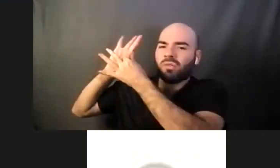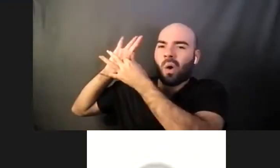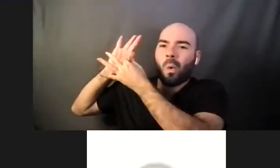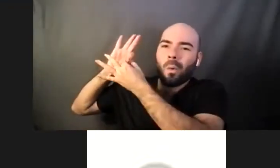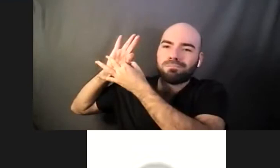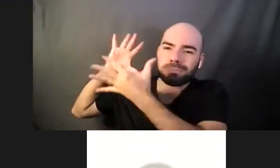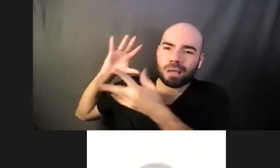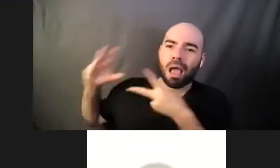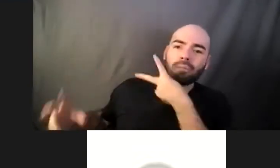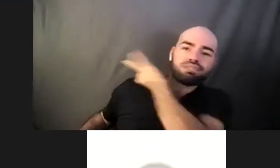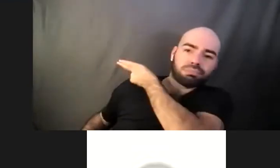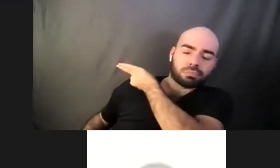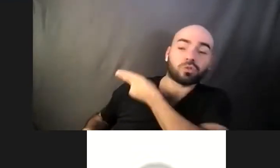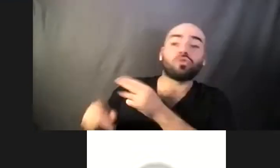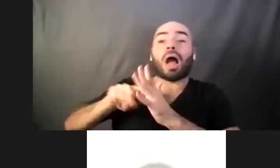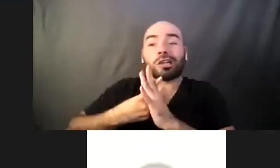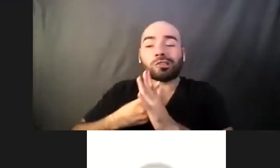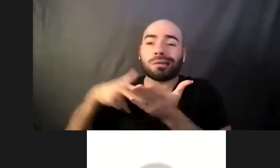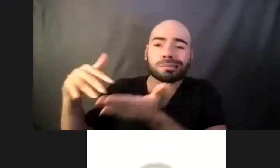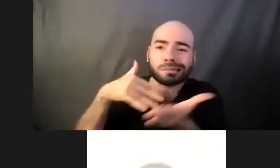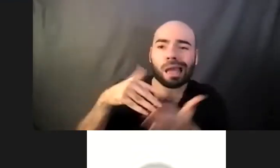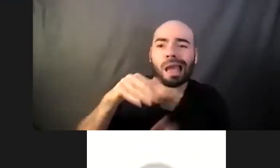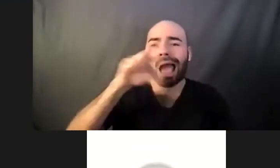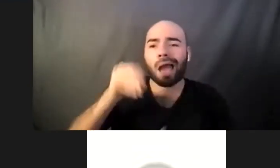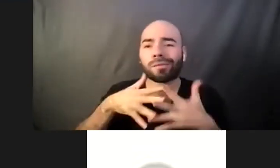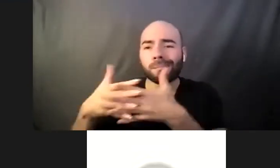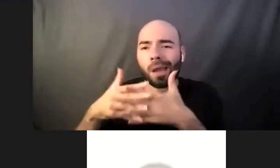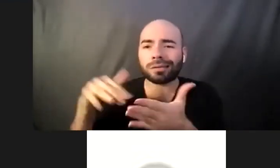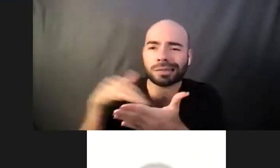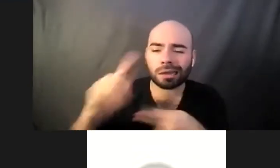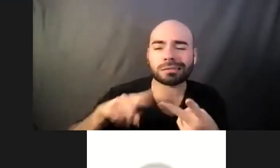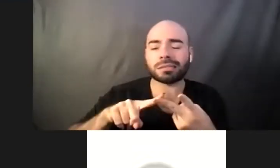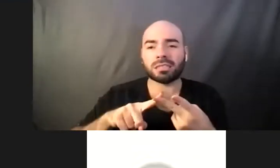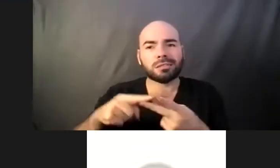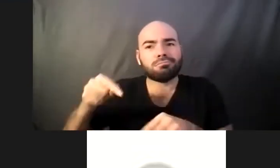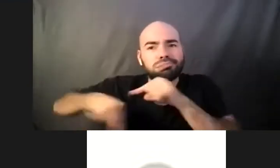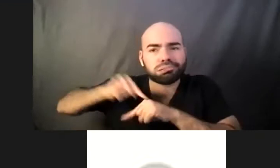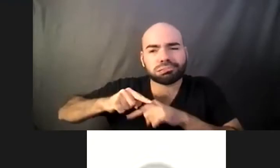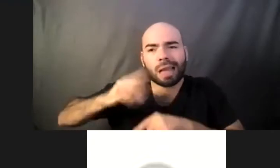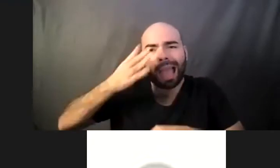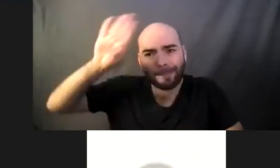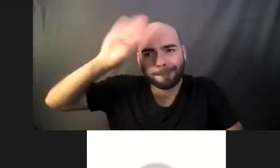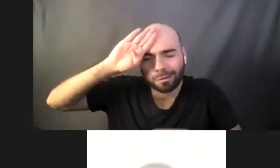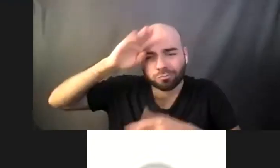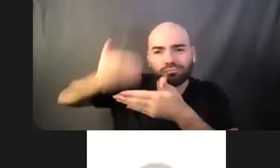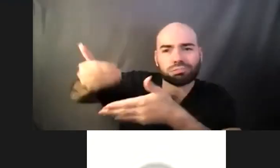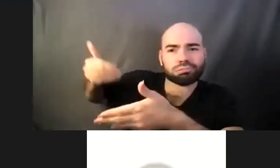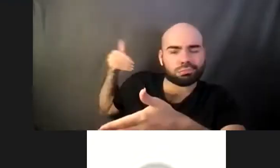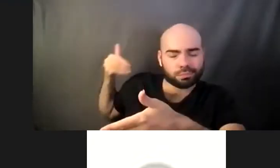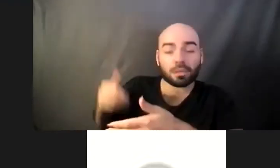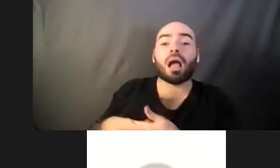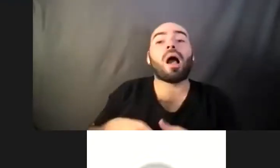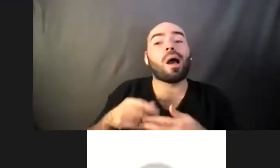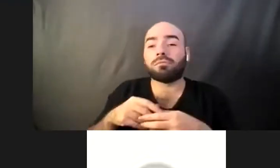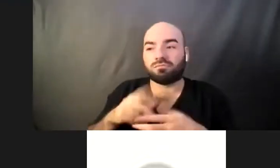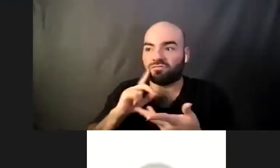started studying African-American studies and anthropology. And more importantly, I realized that, you